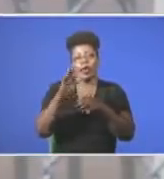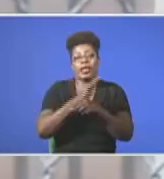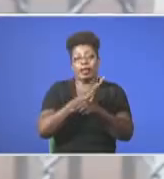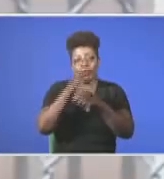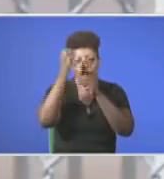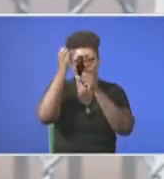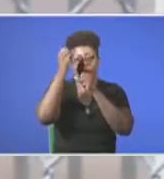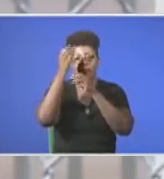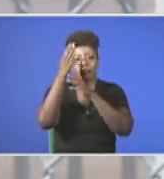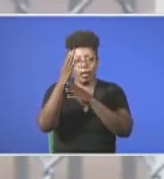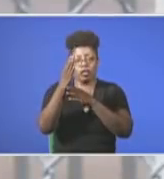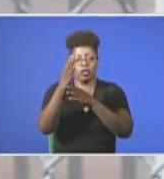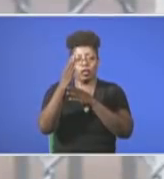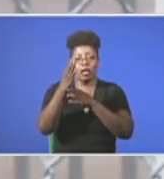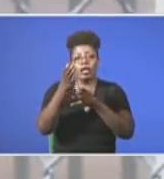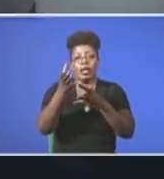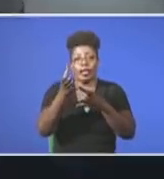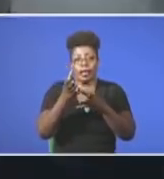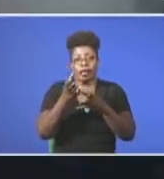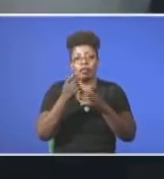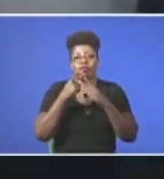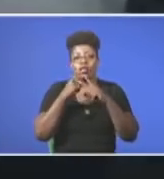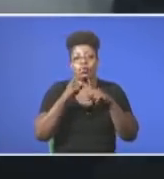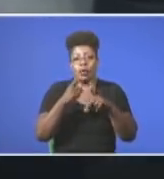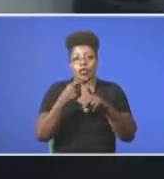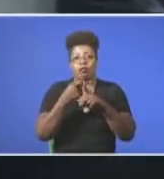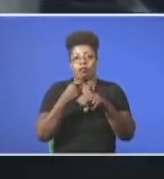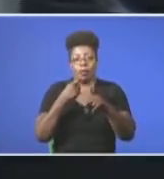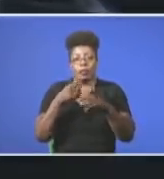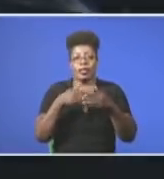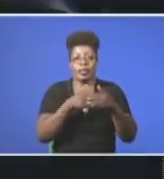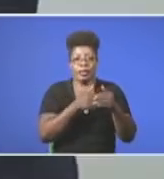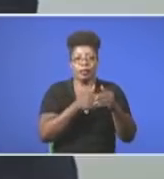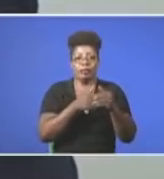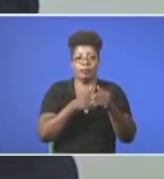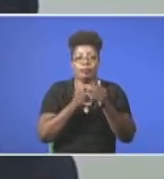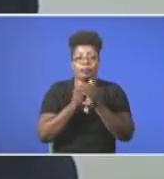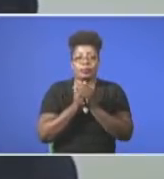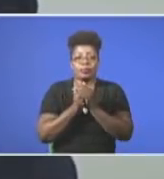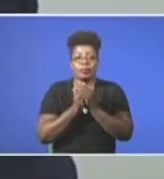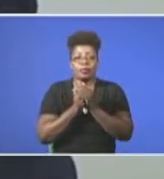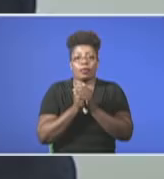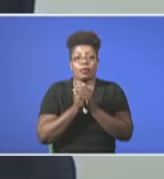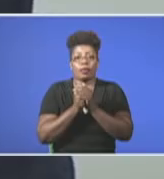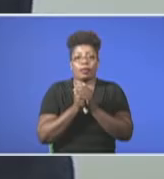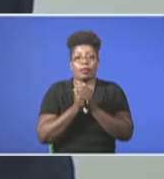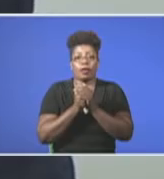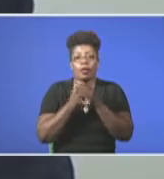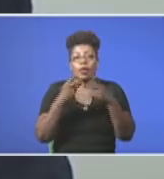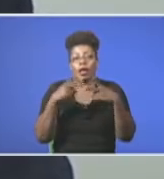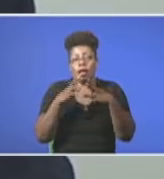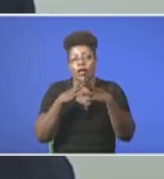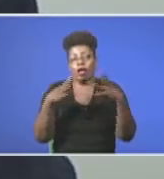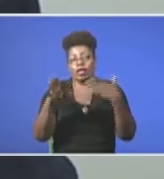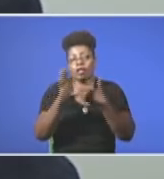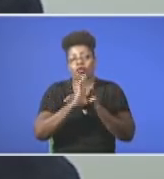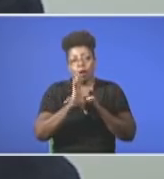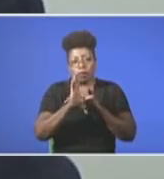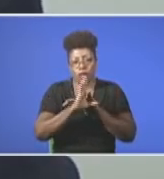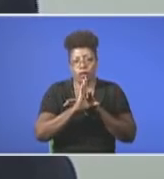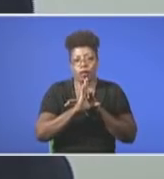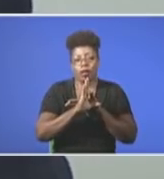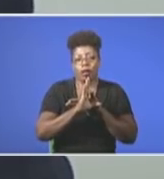from Bahamasair's managing director, Tracy Cooper. In the event of such great disruption to the operation,